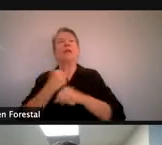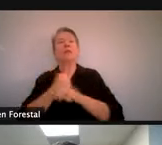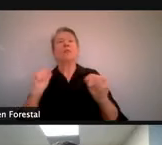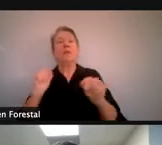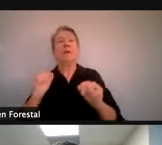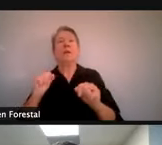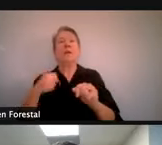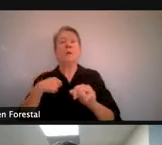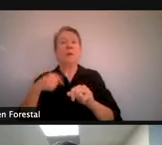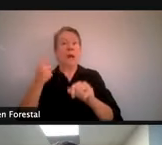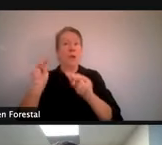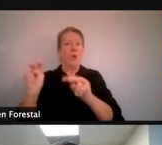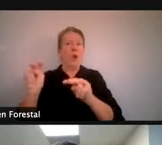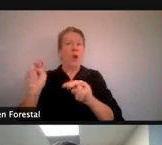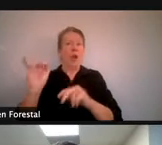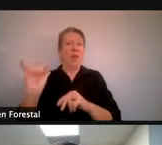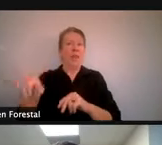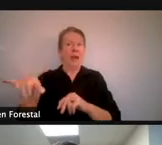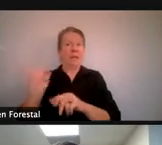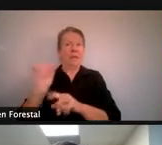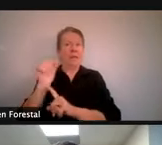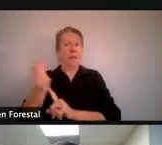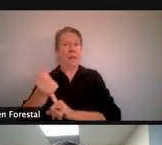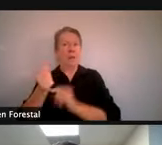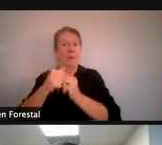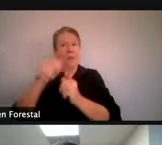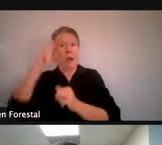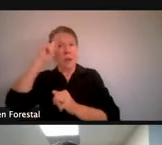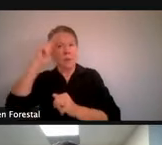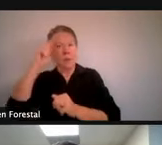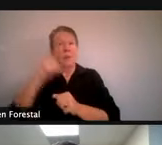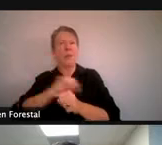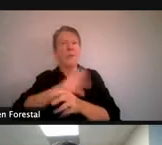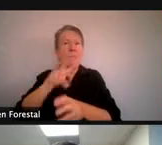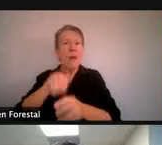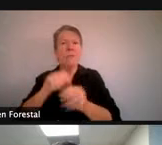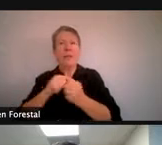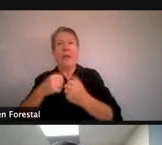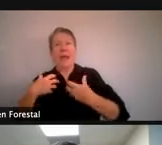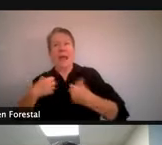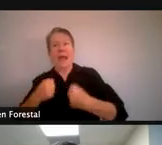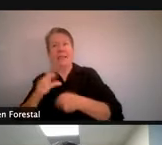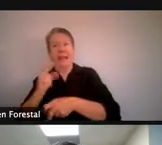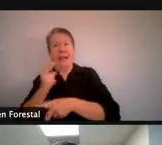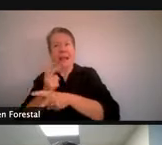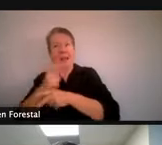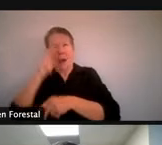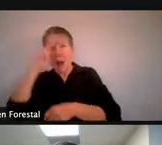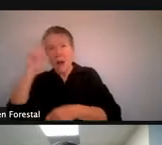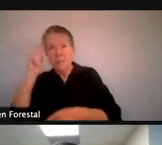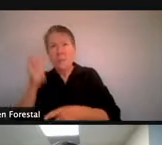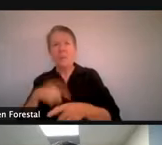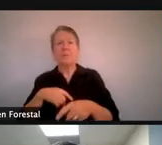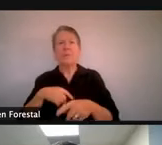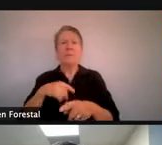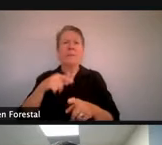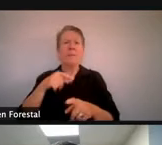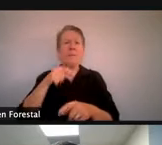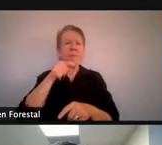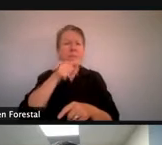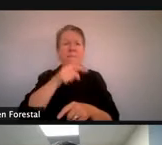this, working with our health systems. And in fact, Jared is on. Jared, are you able to, Michelle, can